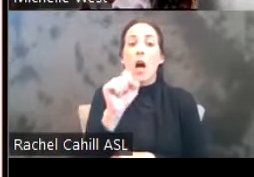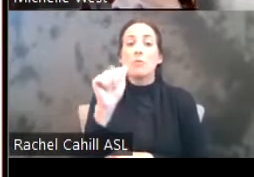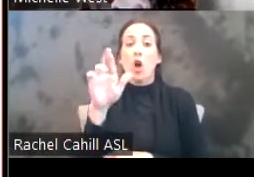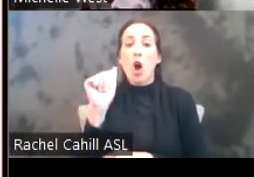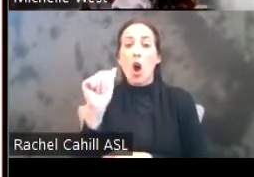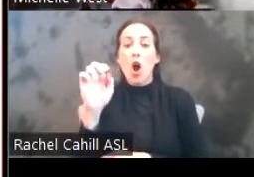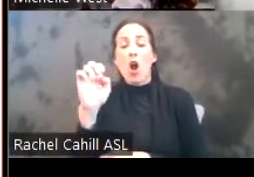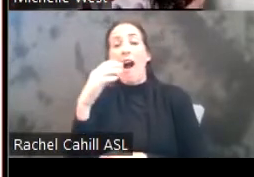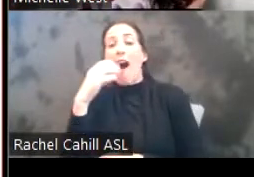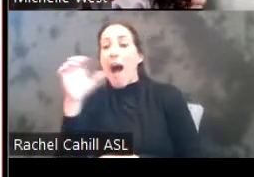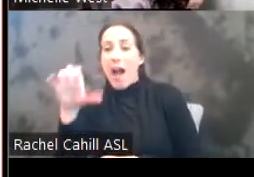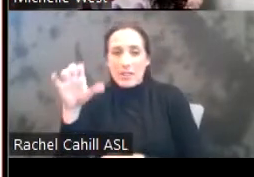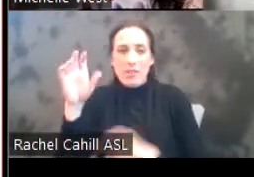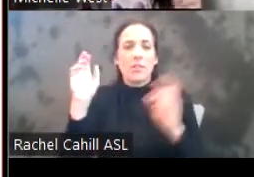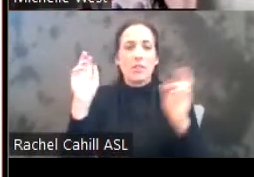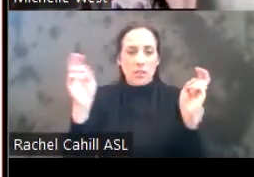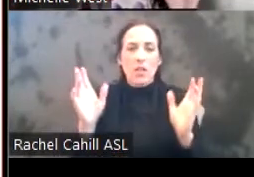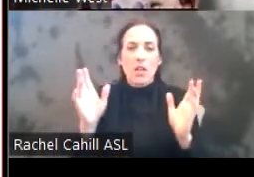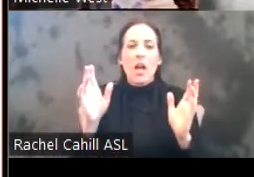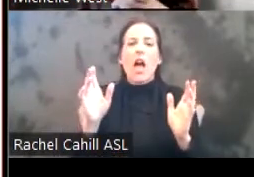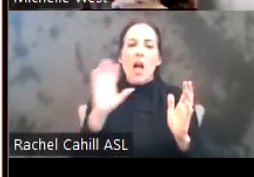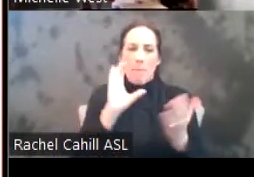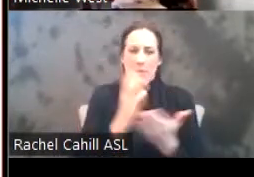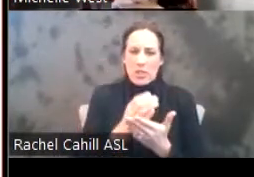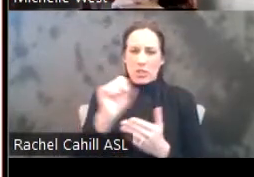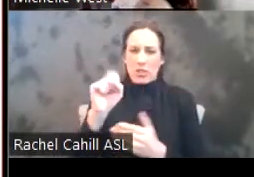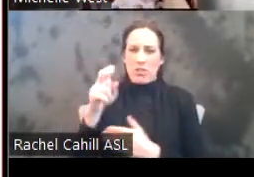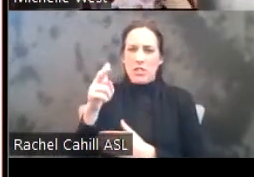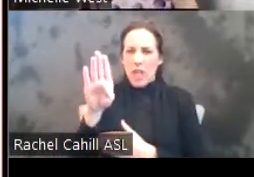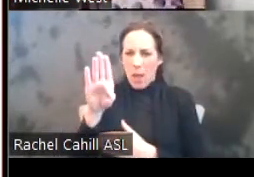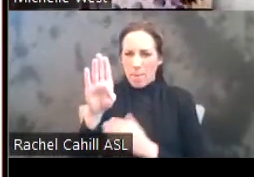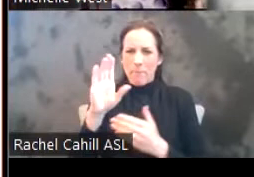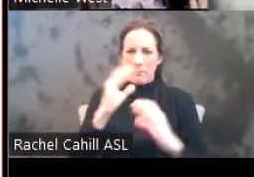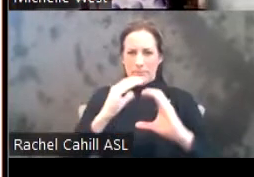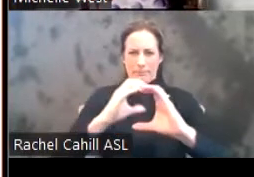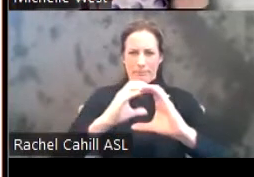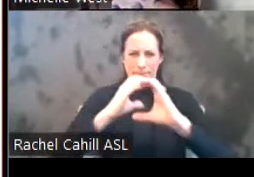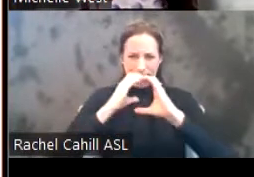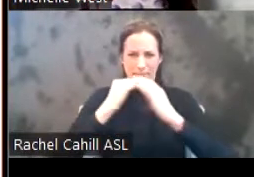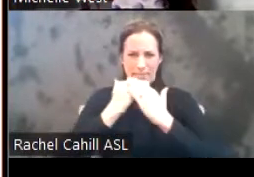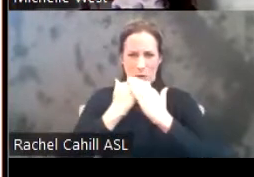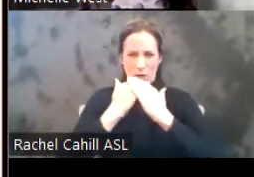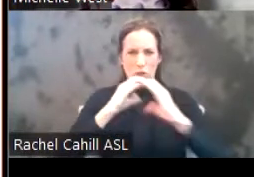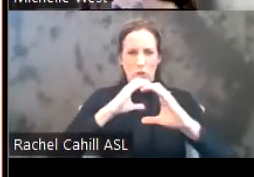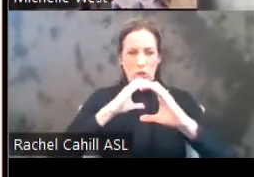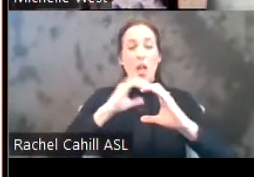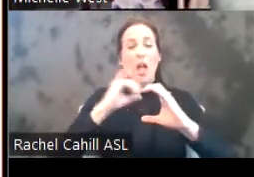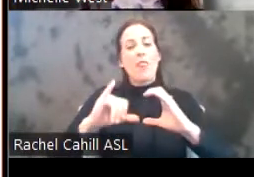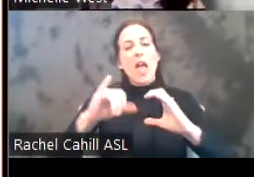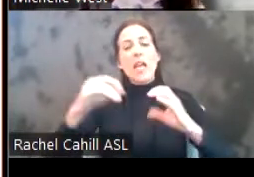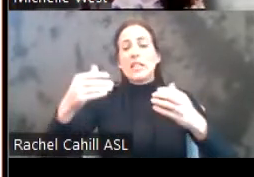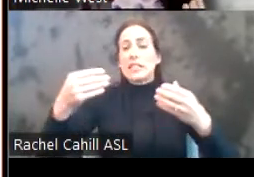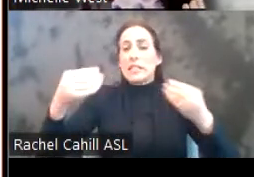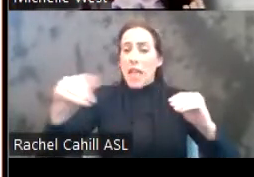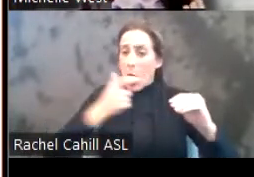of a sub, and it looked like that in real person as well. They're actually a pizza place, but I guess they're trying to